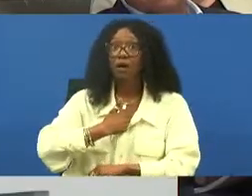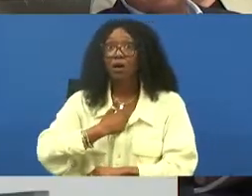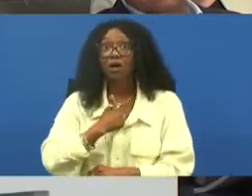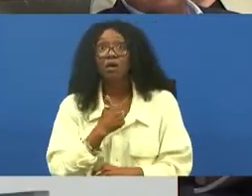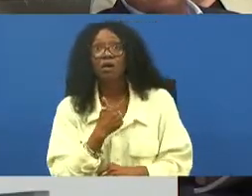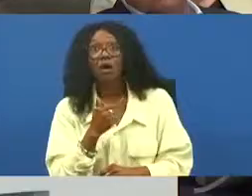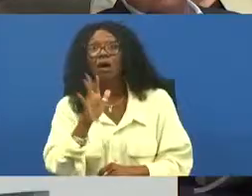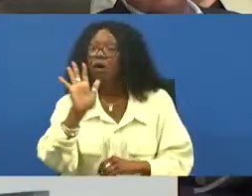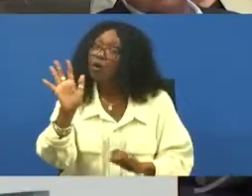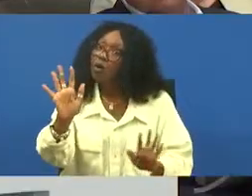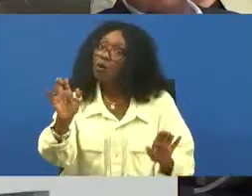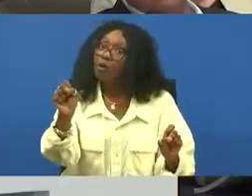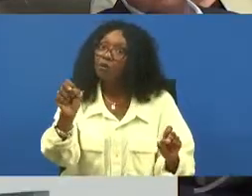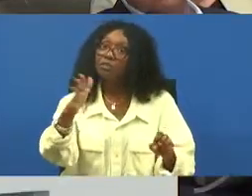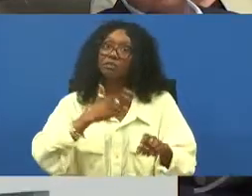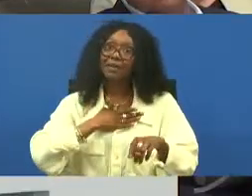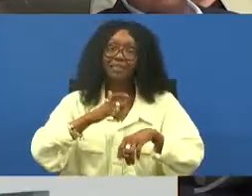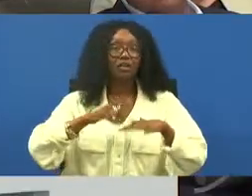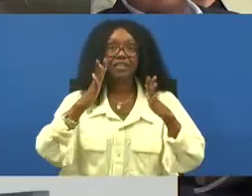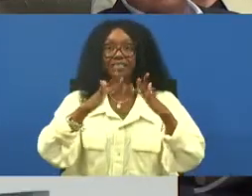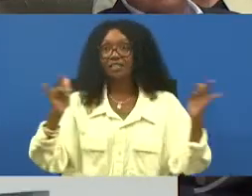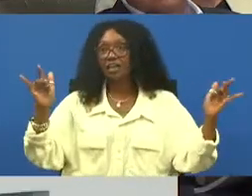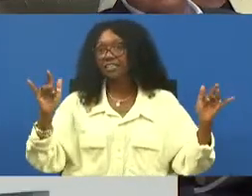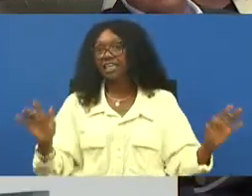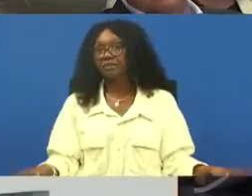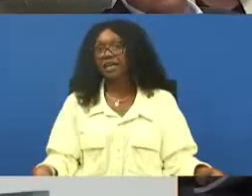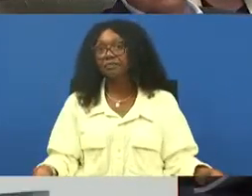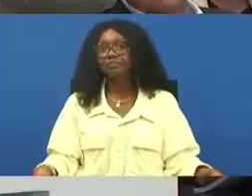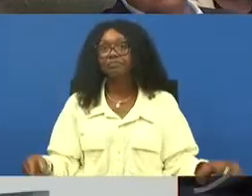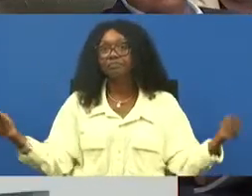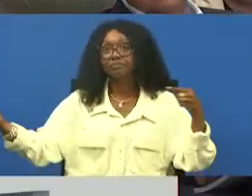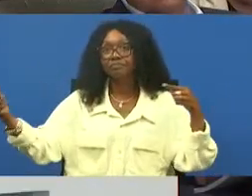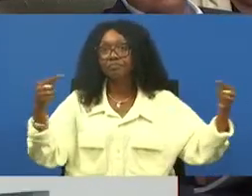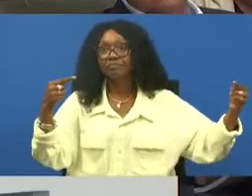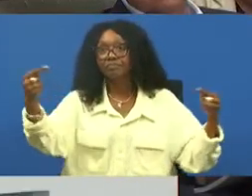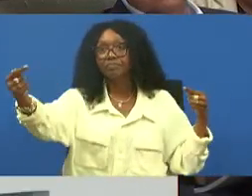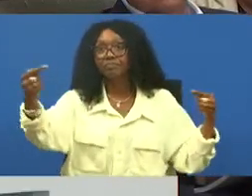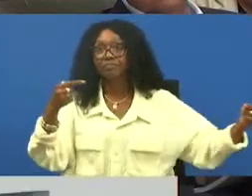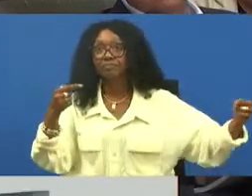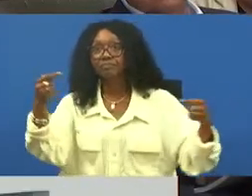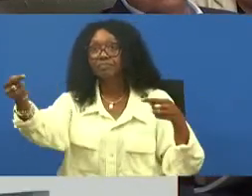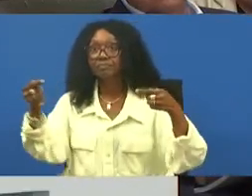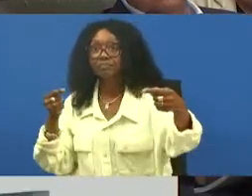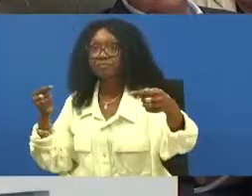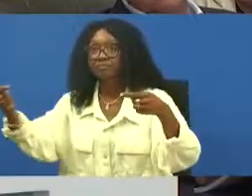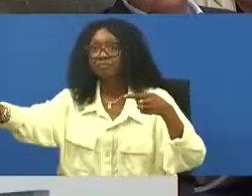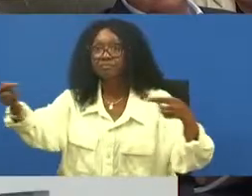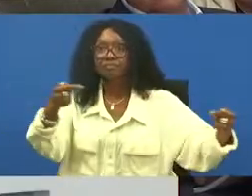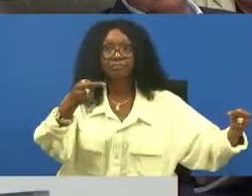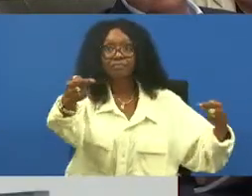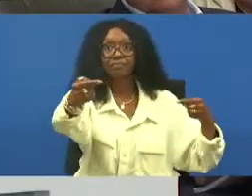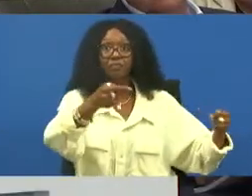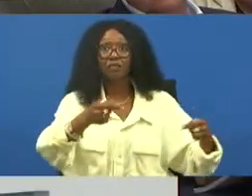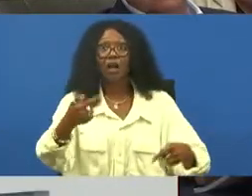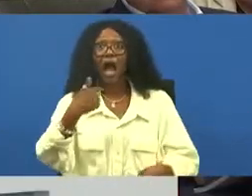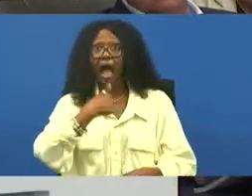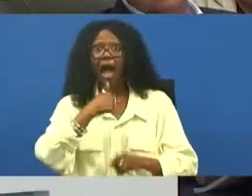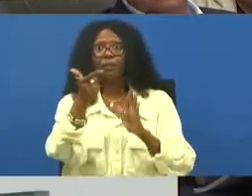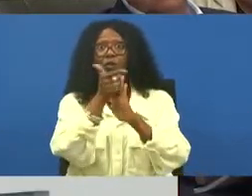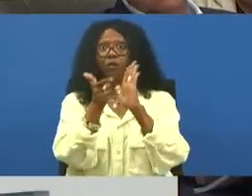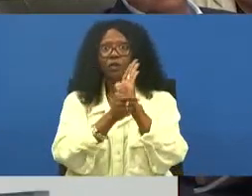this is my time, sir. I said This was is that my time. you were the lawyer for 4 people in the deal. I didn't say you had issues. I'm the lawyer for 2,000